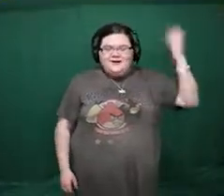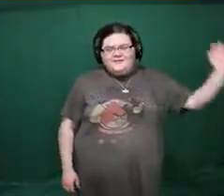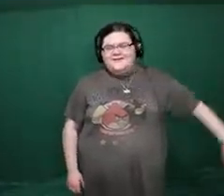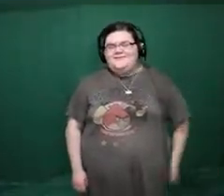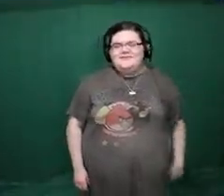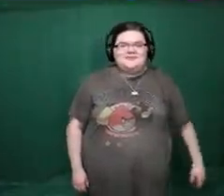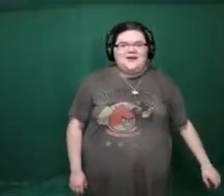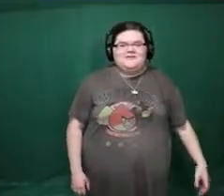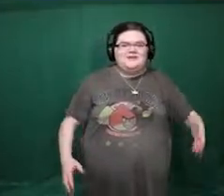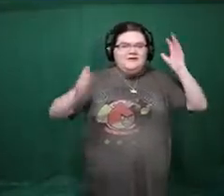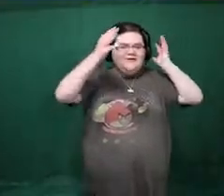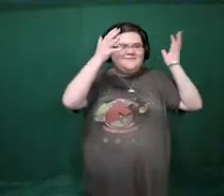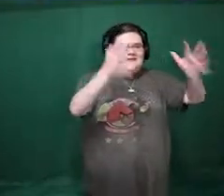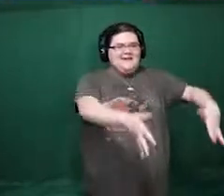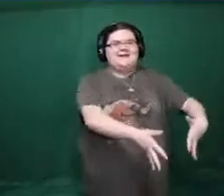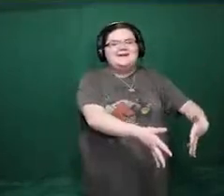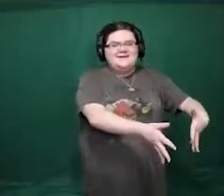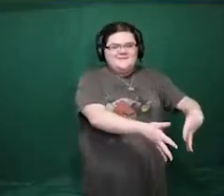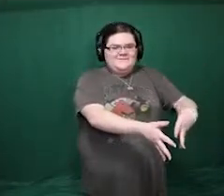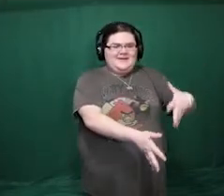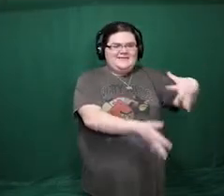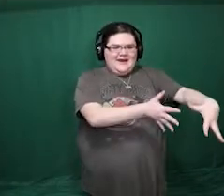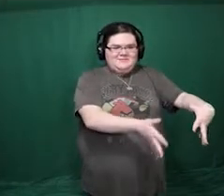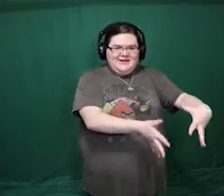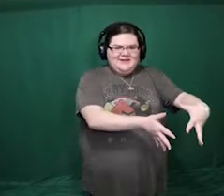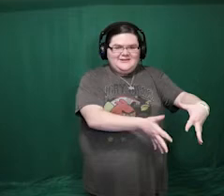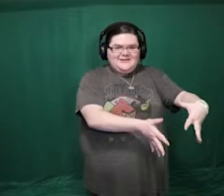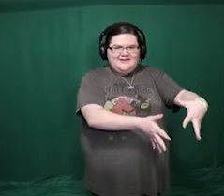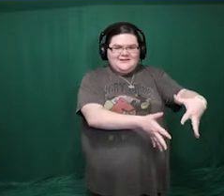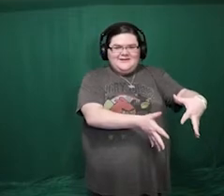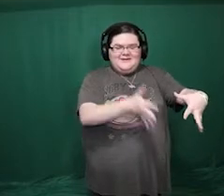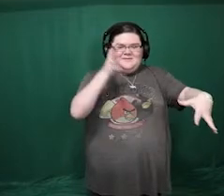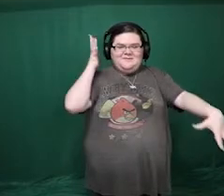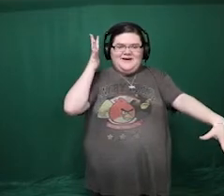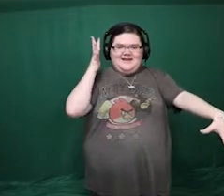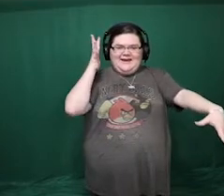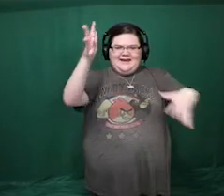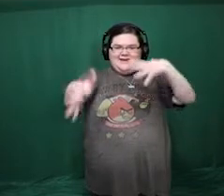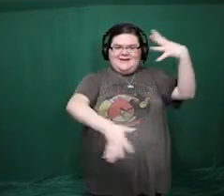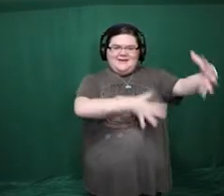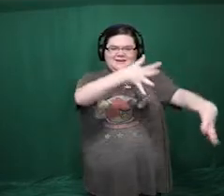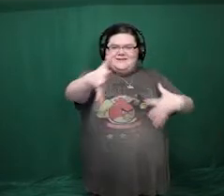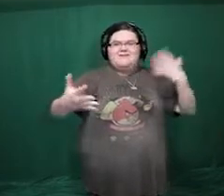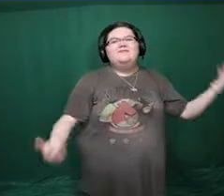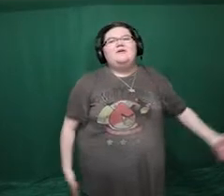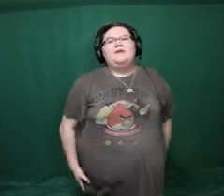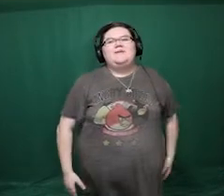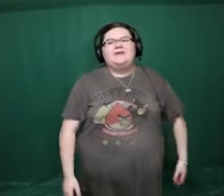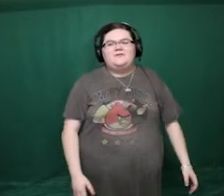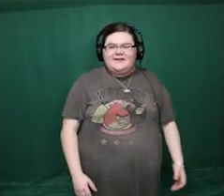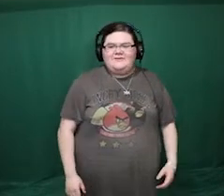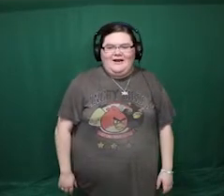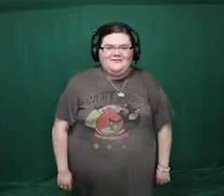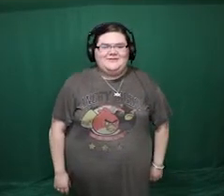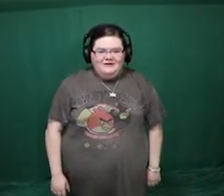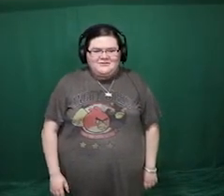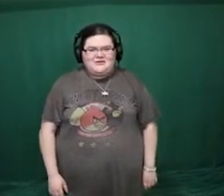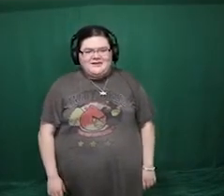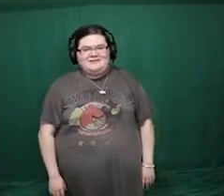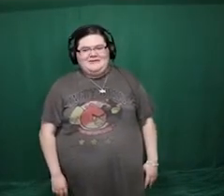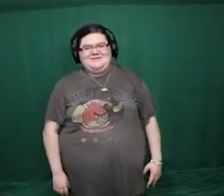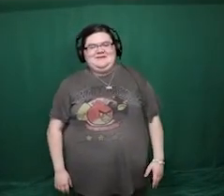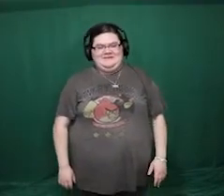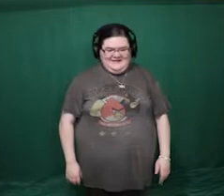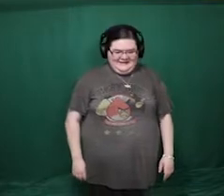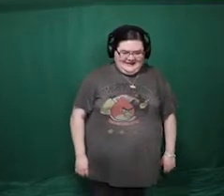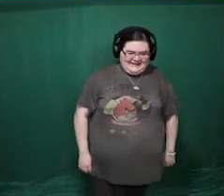That's freaking Adventure Time. But you know what I mean. Like that place. The first round where there's but two like, options. You know what I mean on Wreck-It Ralph. You know what I'm